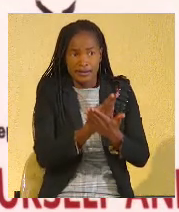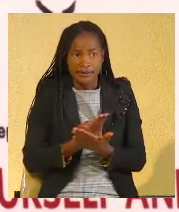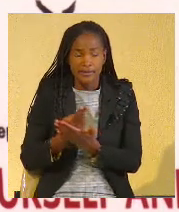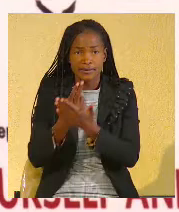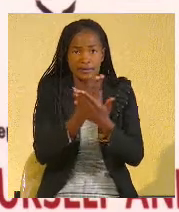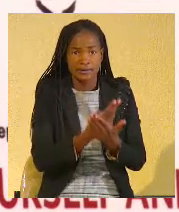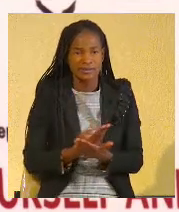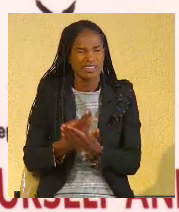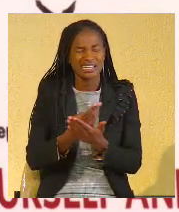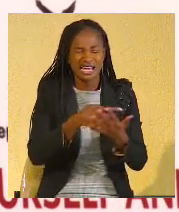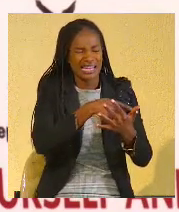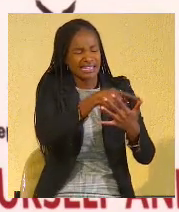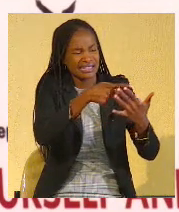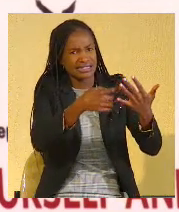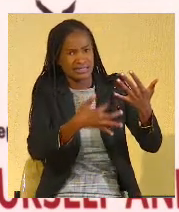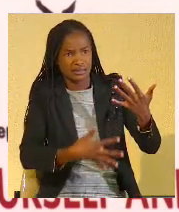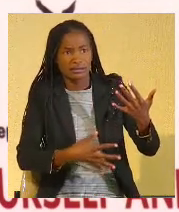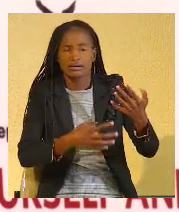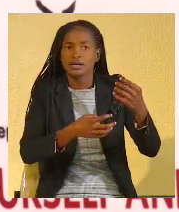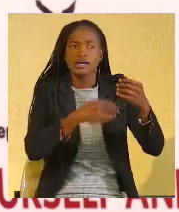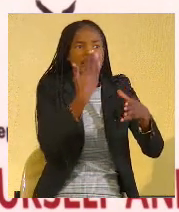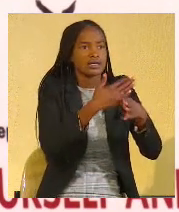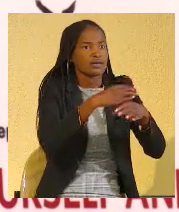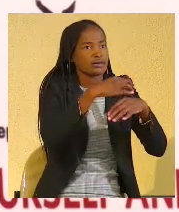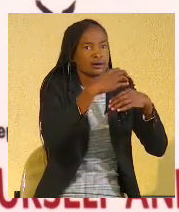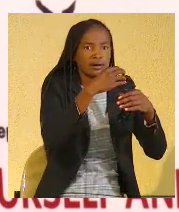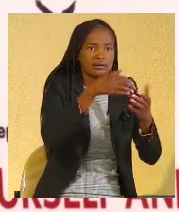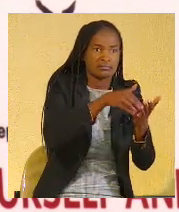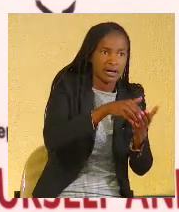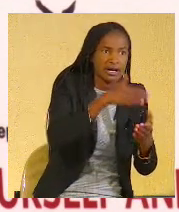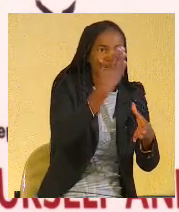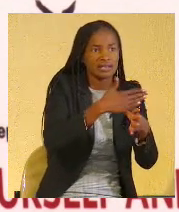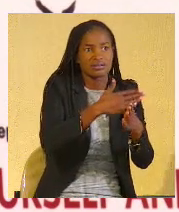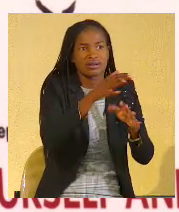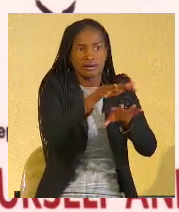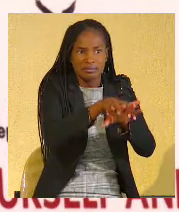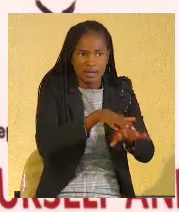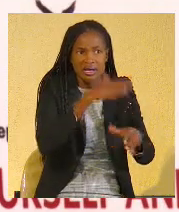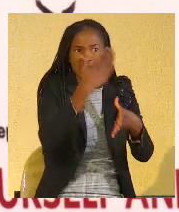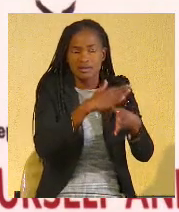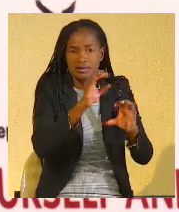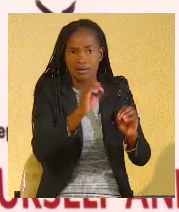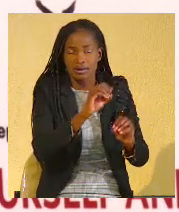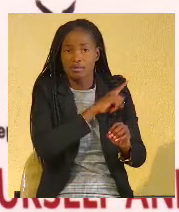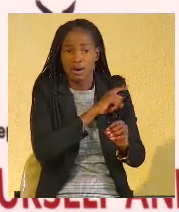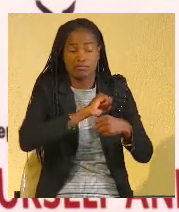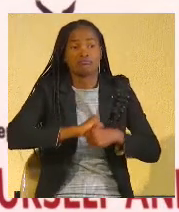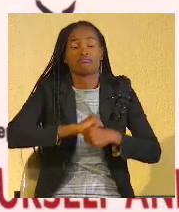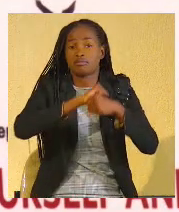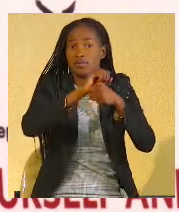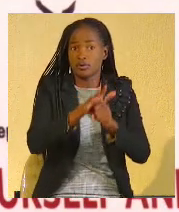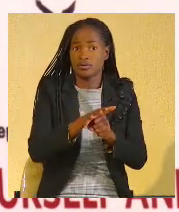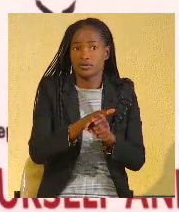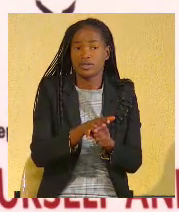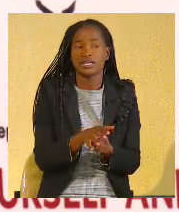which are negatively affected by the COVID-19 breakdown, and to avoid